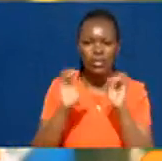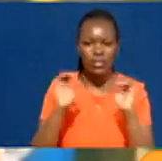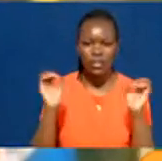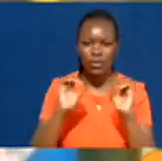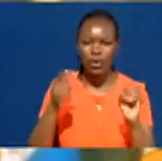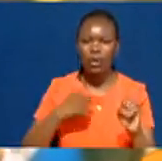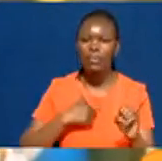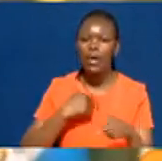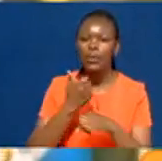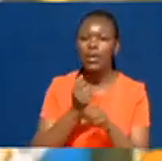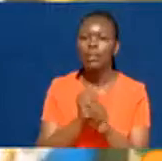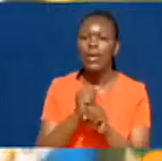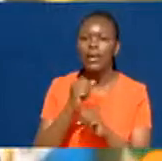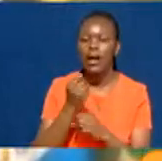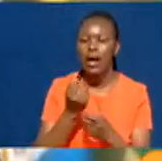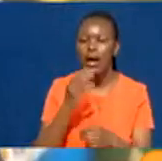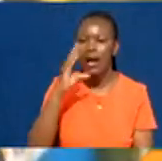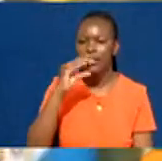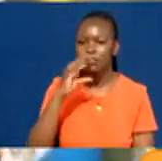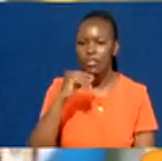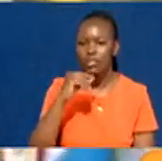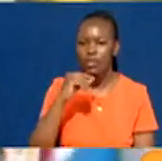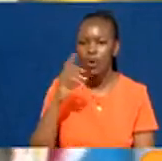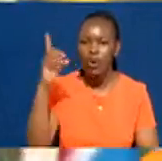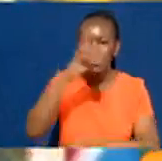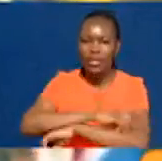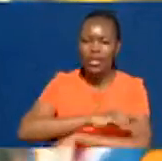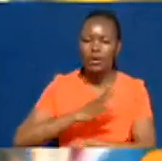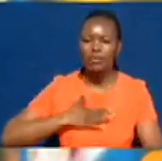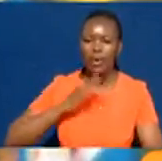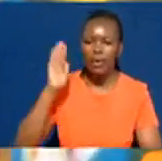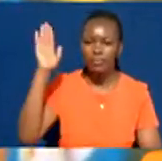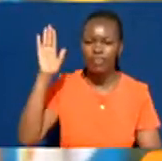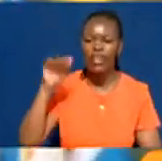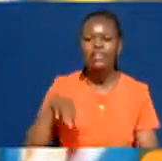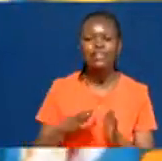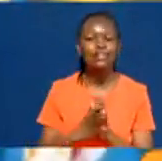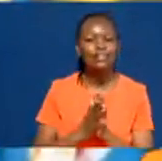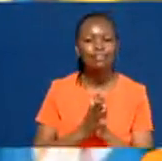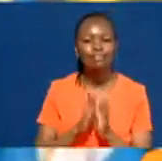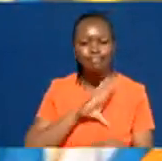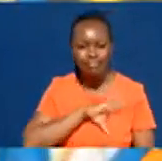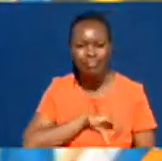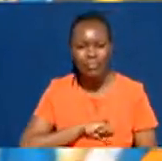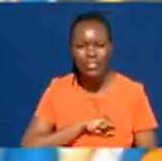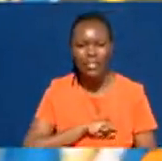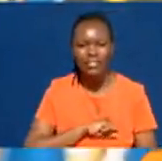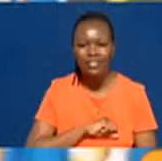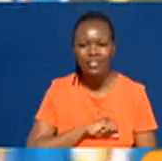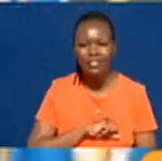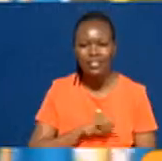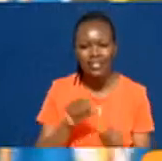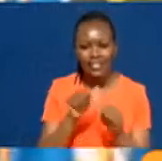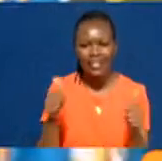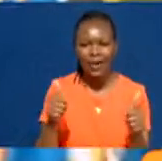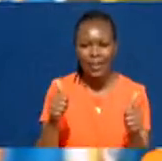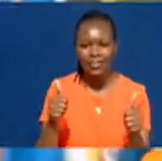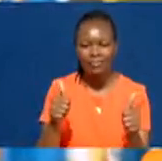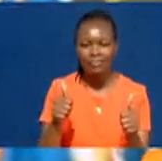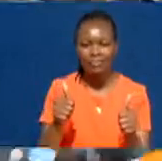I will be making a statement on my inauguration. Just be patient kidogo. Sawa bwana Njenga.